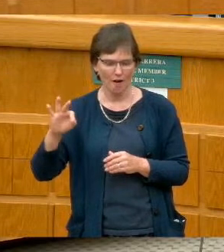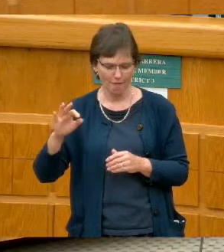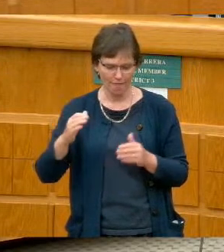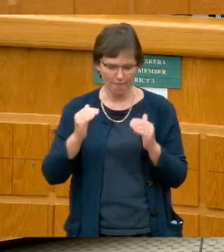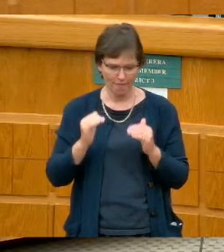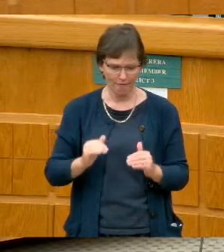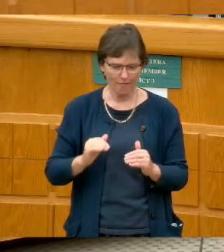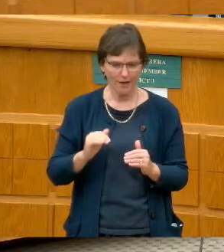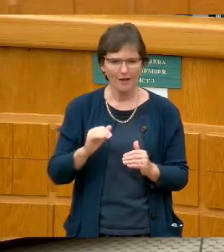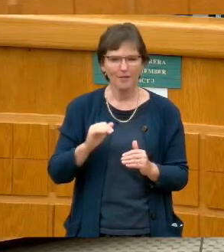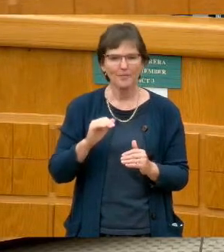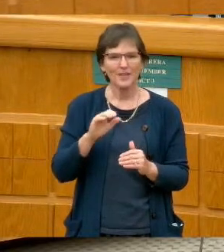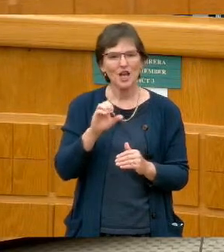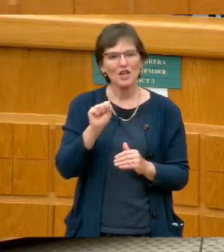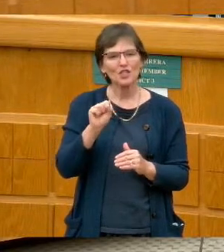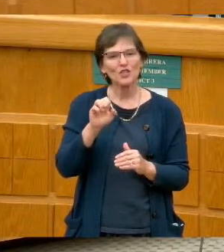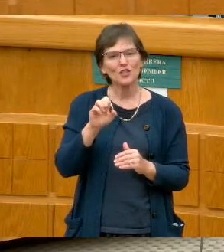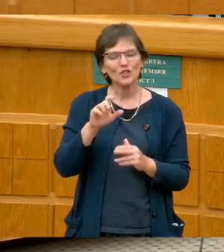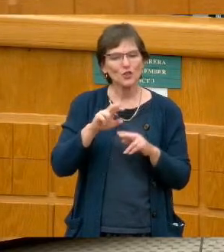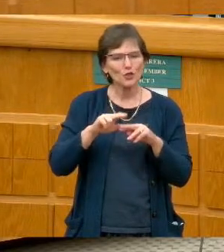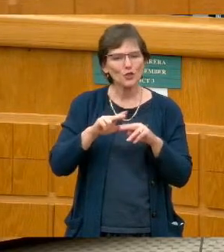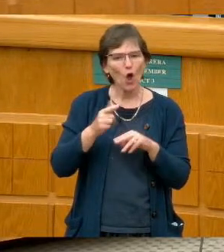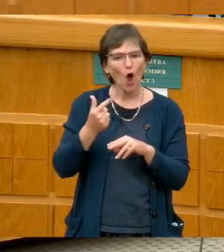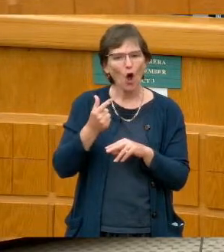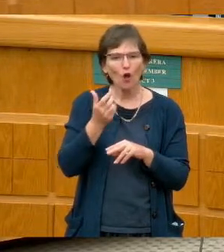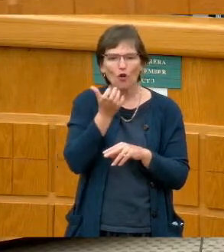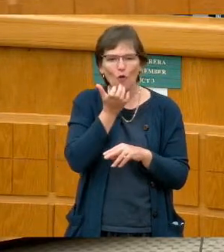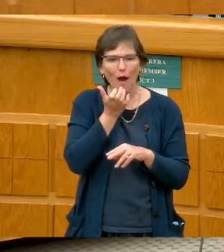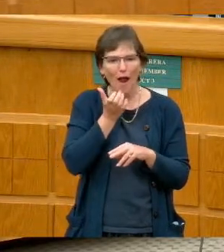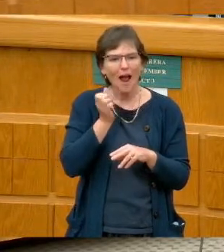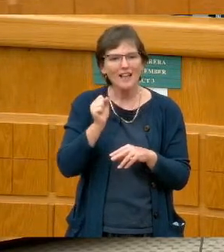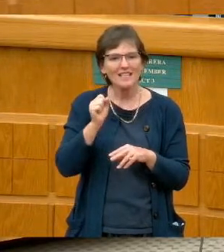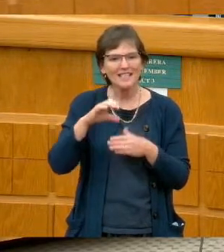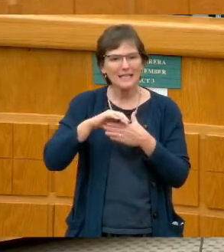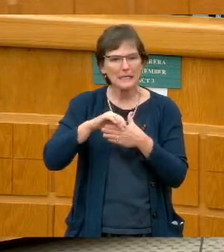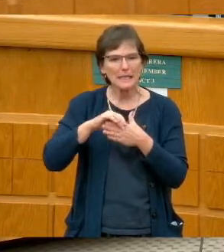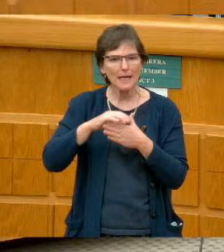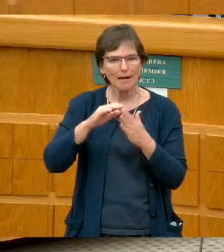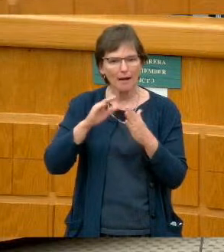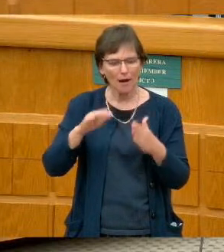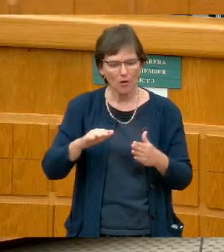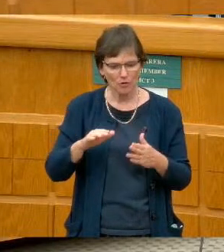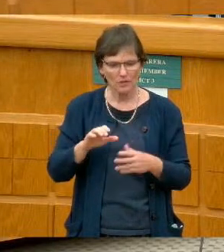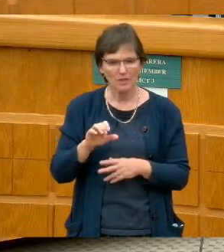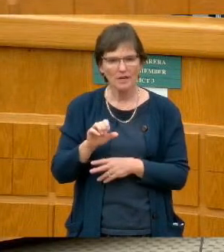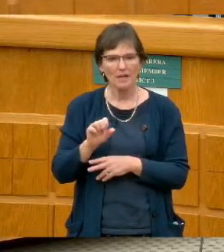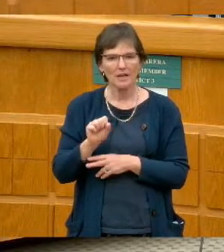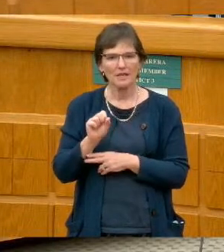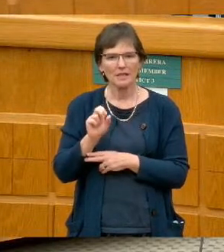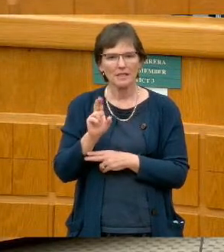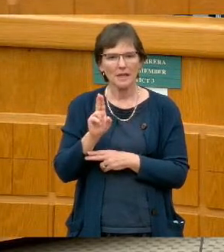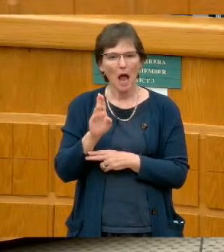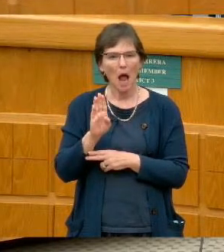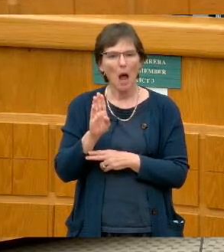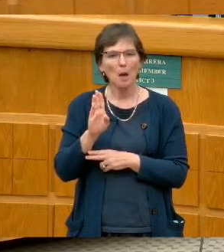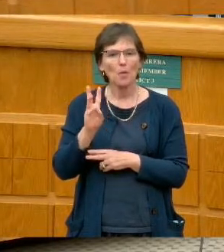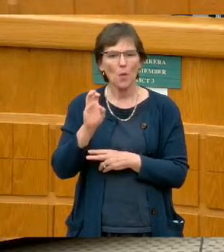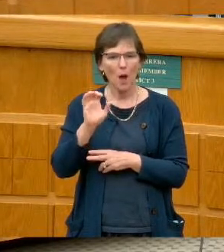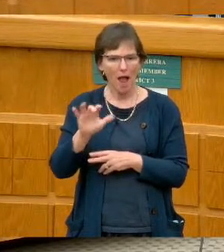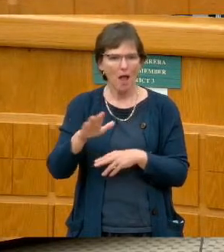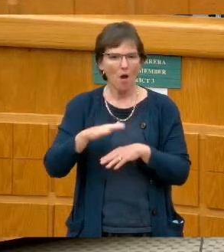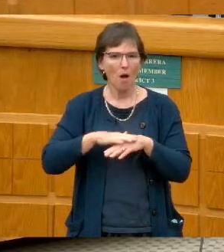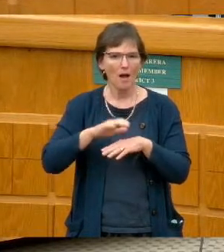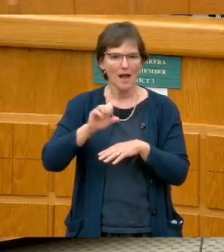Restaurant, Saltgrass Steakhouse, Starbucks, Subway, that's Subway on Padre Island